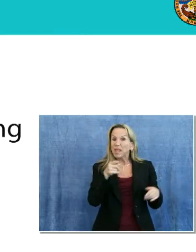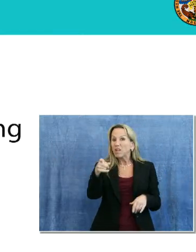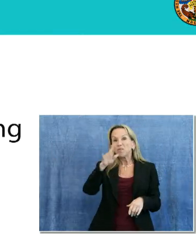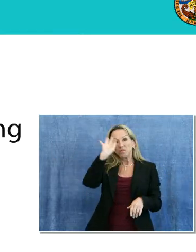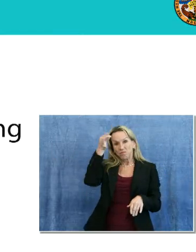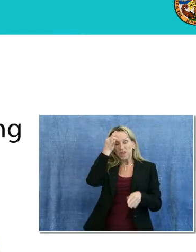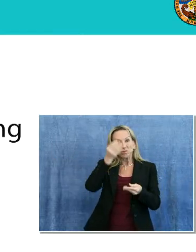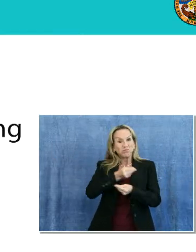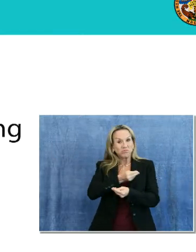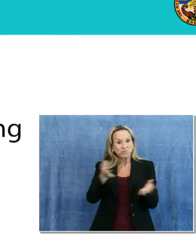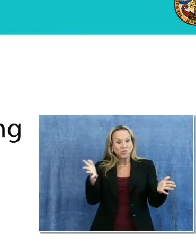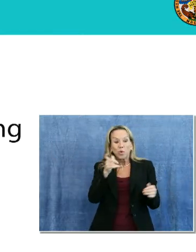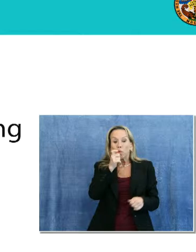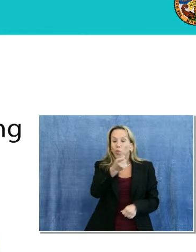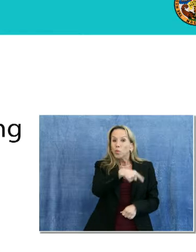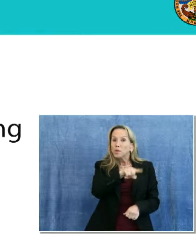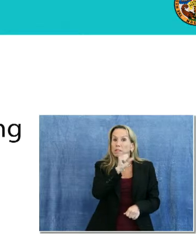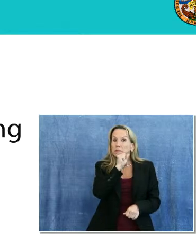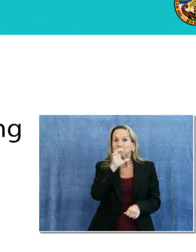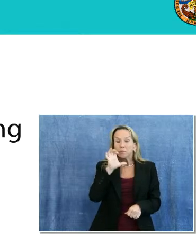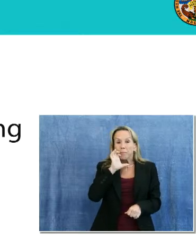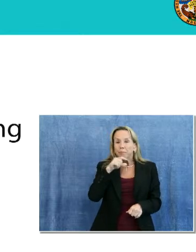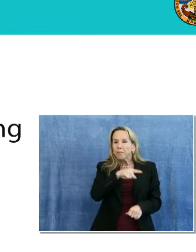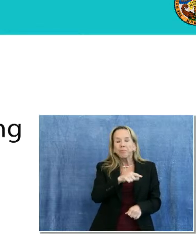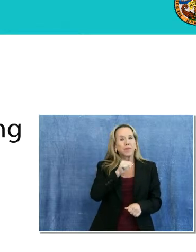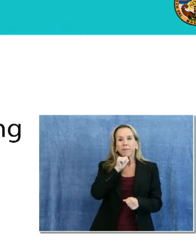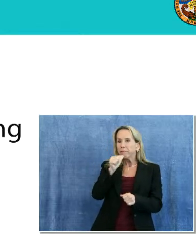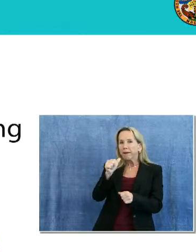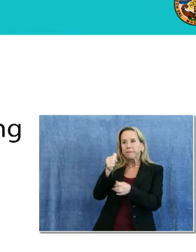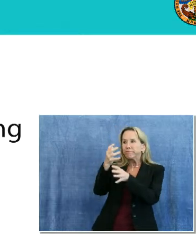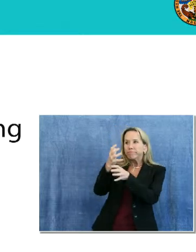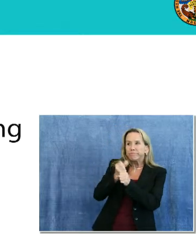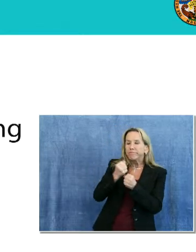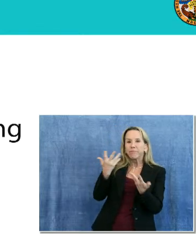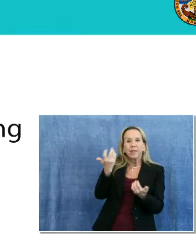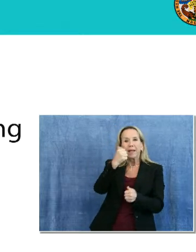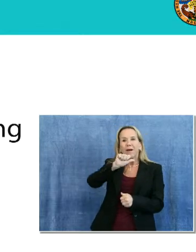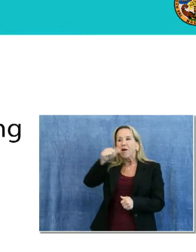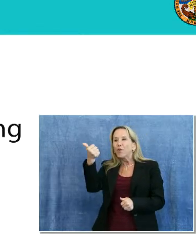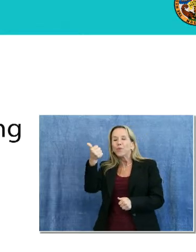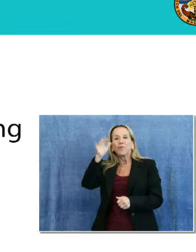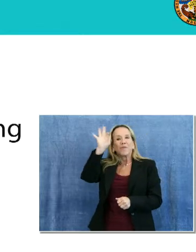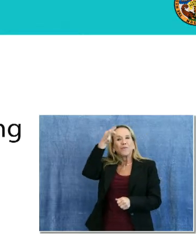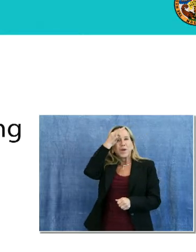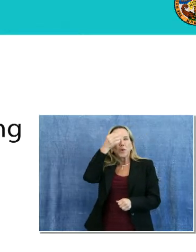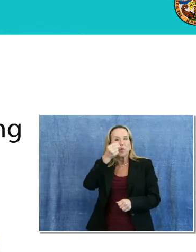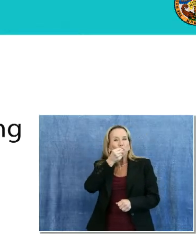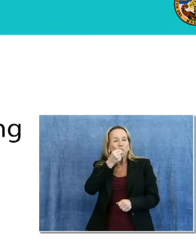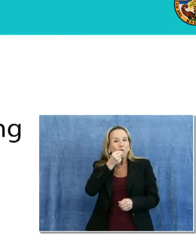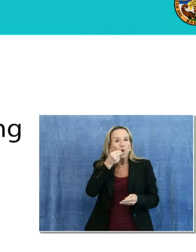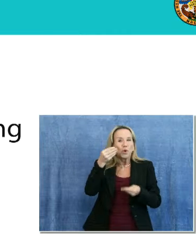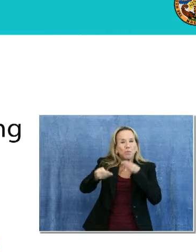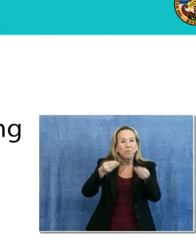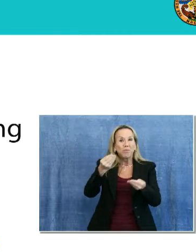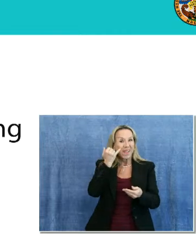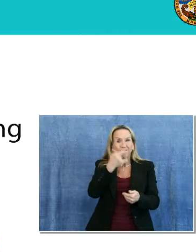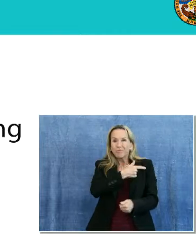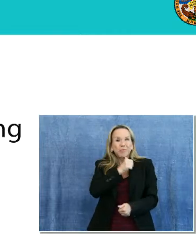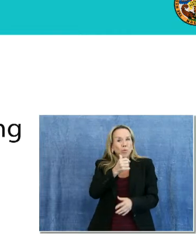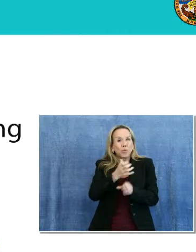and serve those seniors who are not currently receiving or eligible for any other federal nutrition benefits, such as